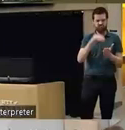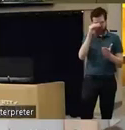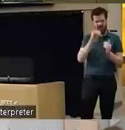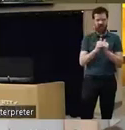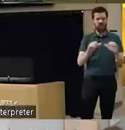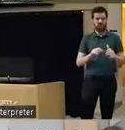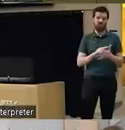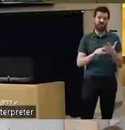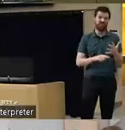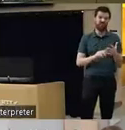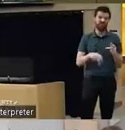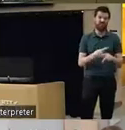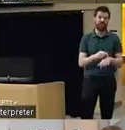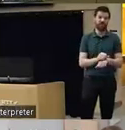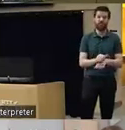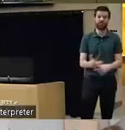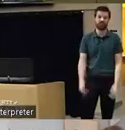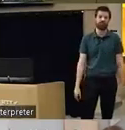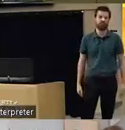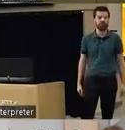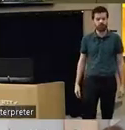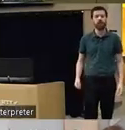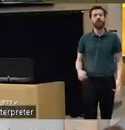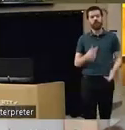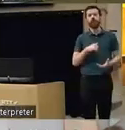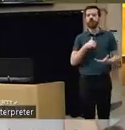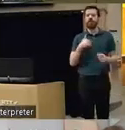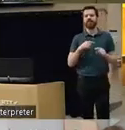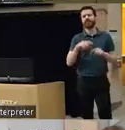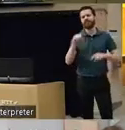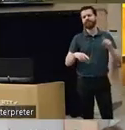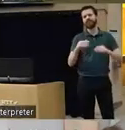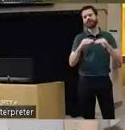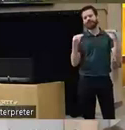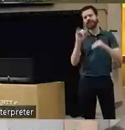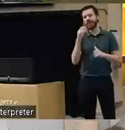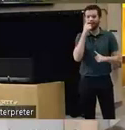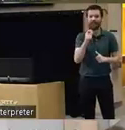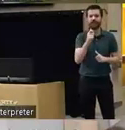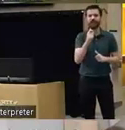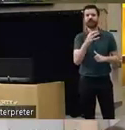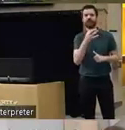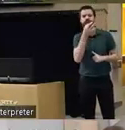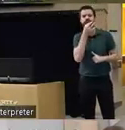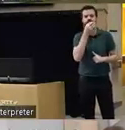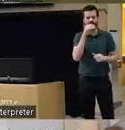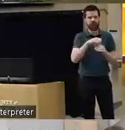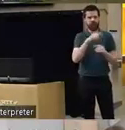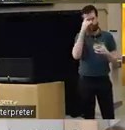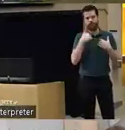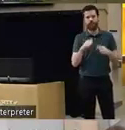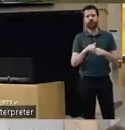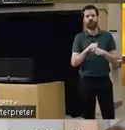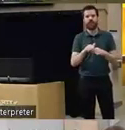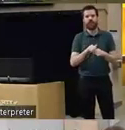a lot of this work. So it's we have very levels of interest and expertise in mental health training, despite this kind